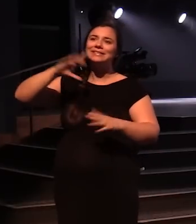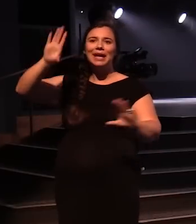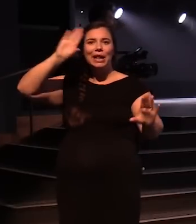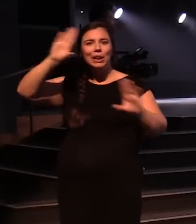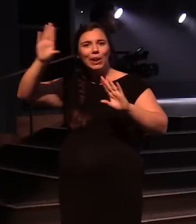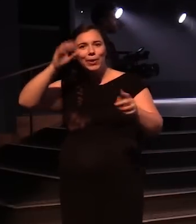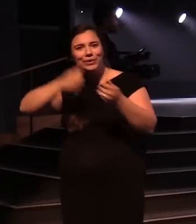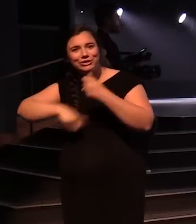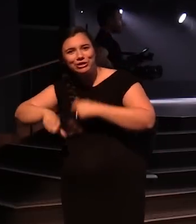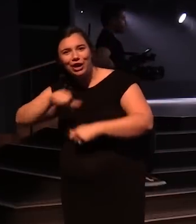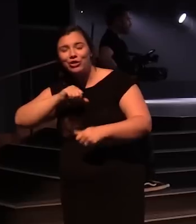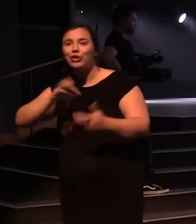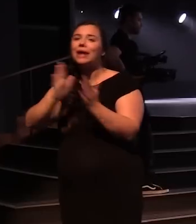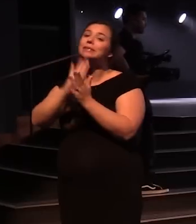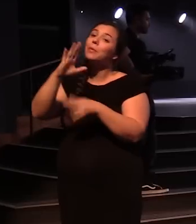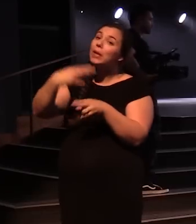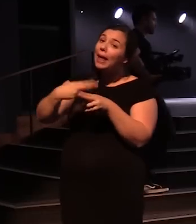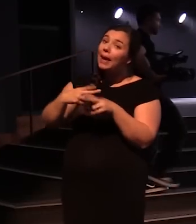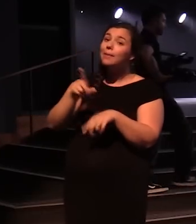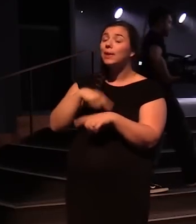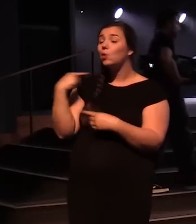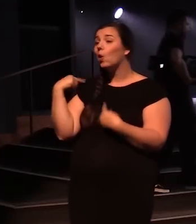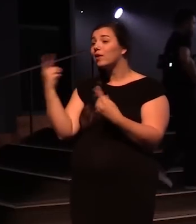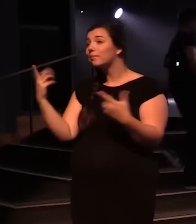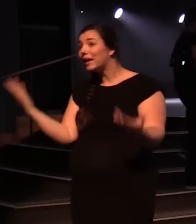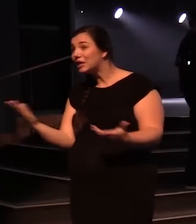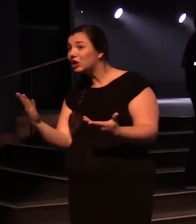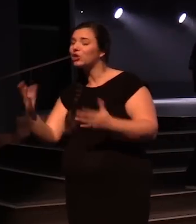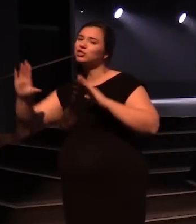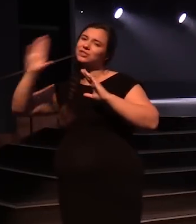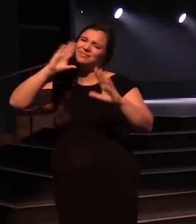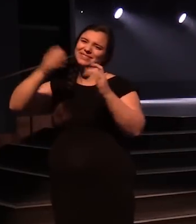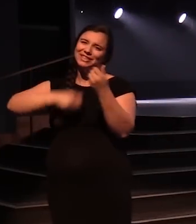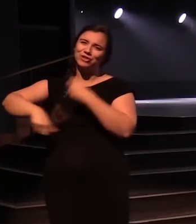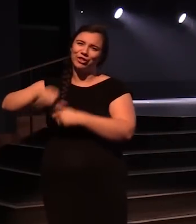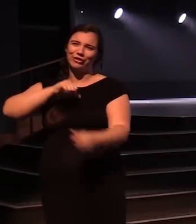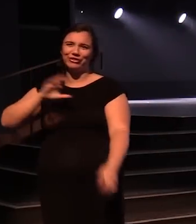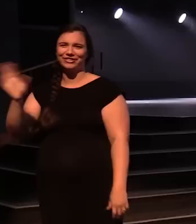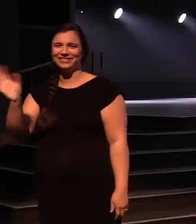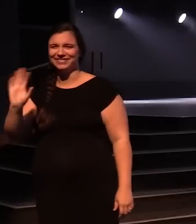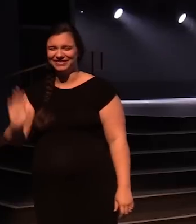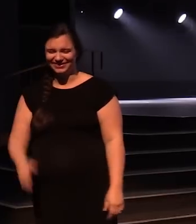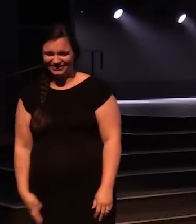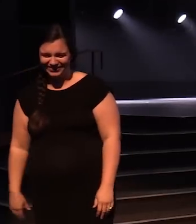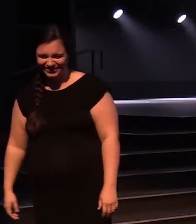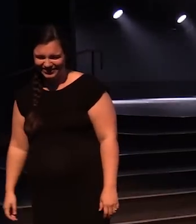Gateway family, ask them their name, how long they've been here. Welcome them to Gateway Church. We're so glad that you're here.